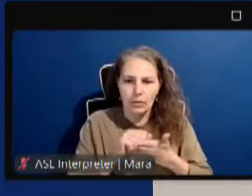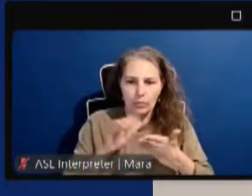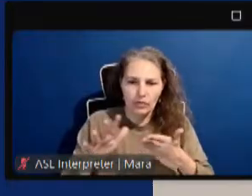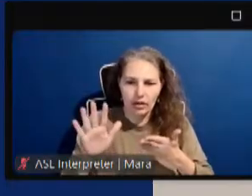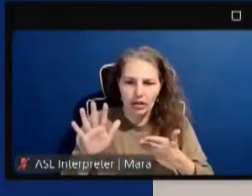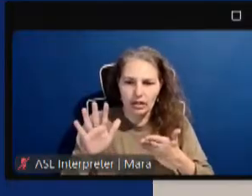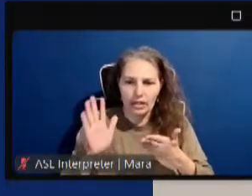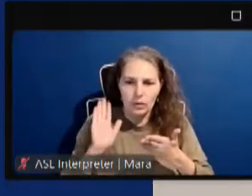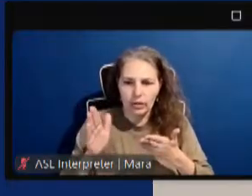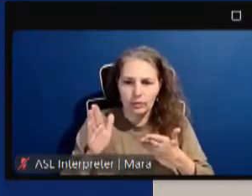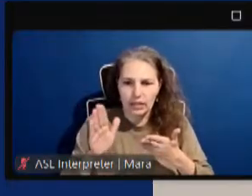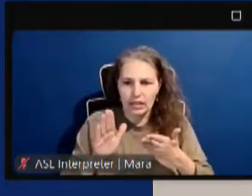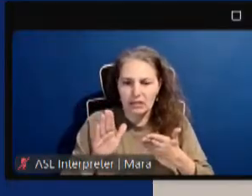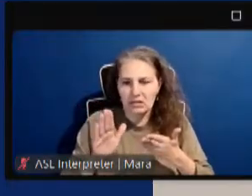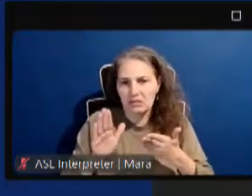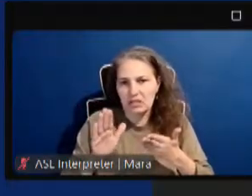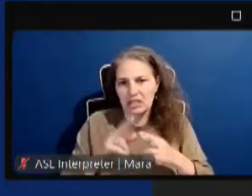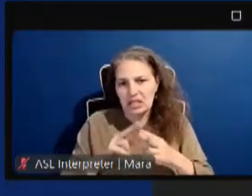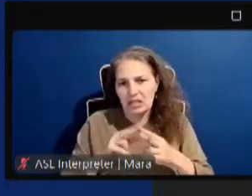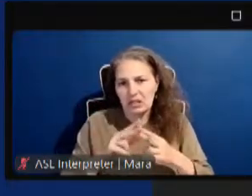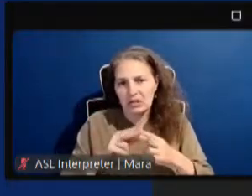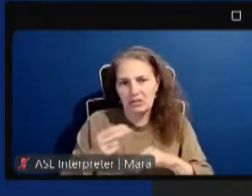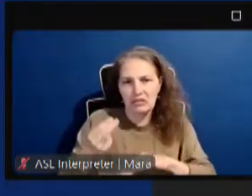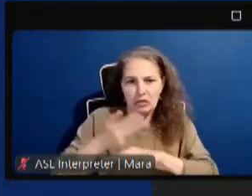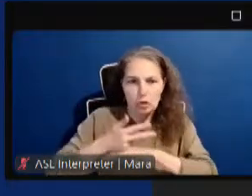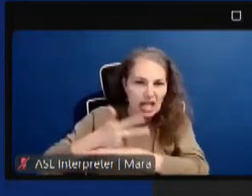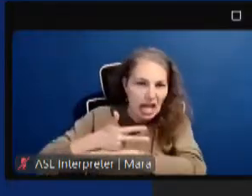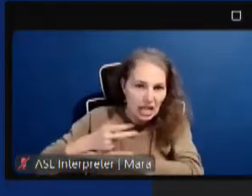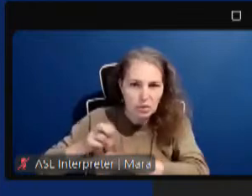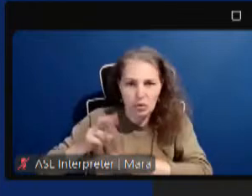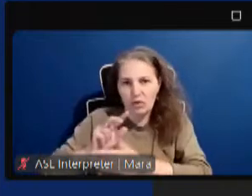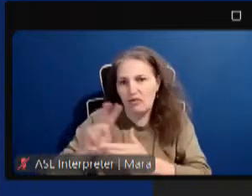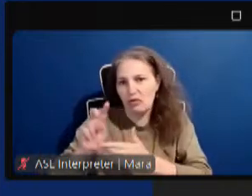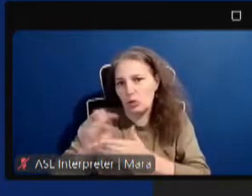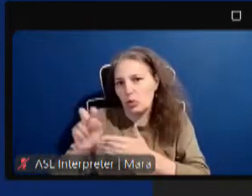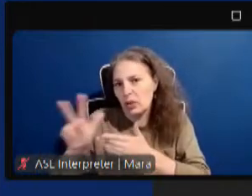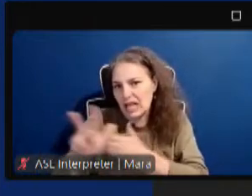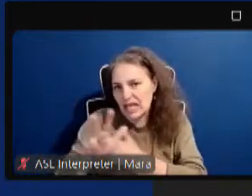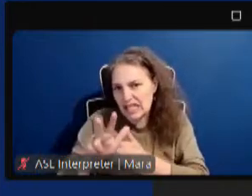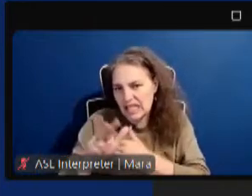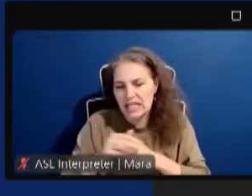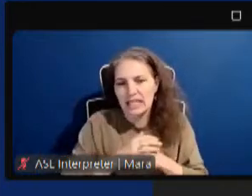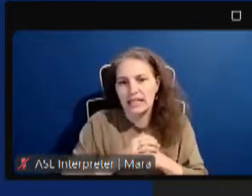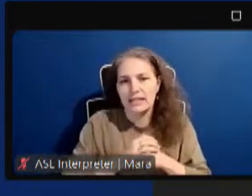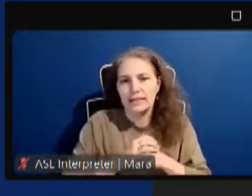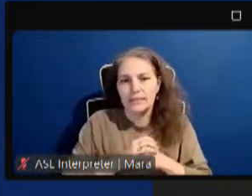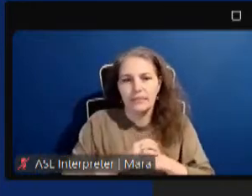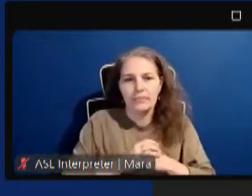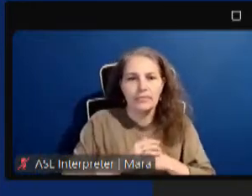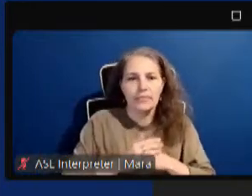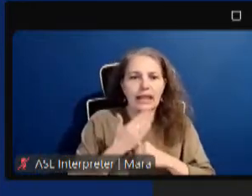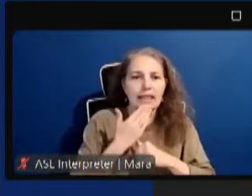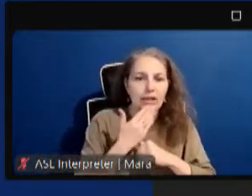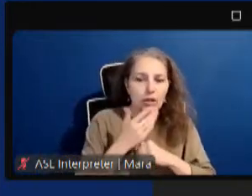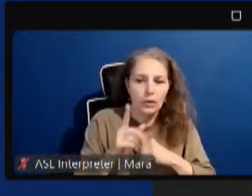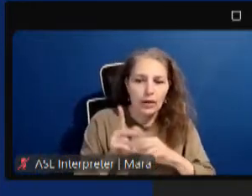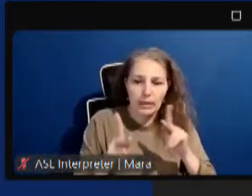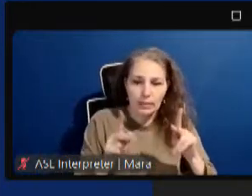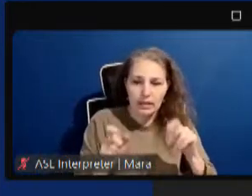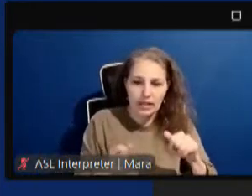So thank you. Thank you. And people can follow along using the maps that are on your website, correct?